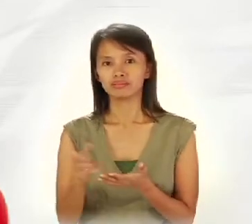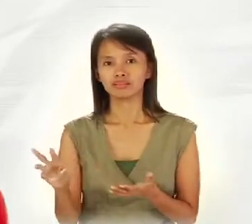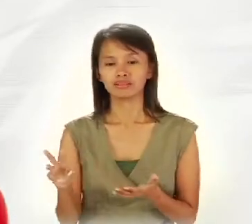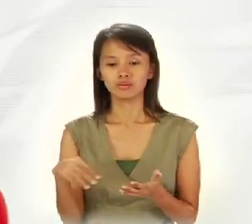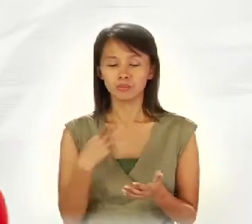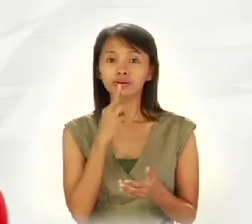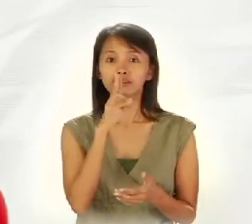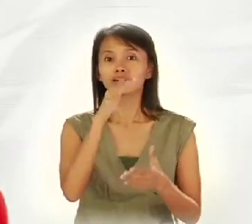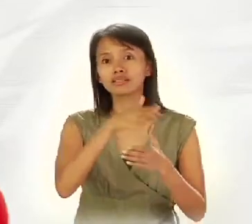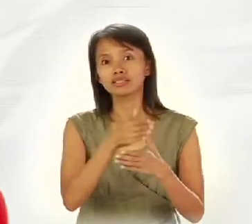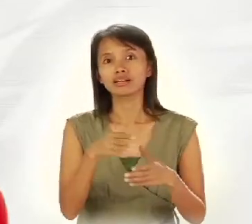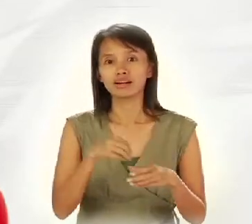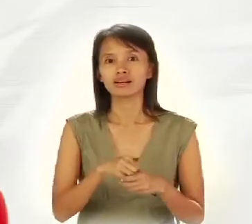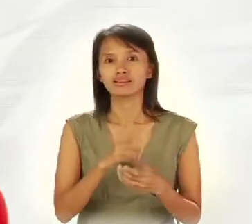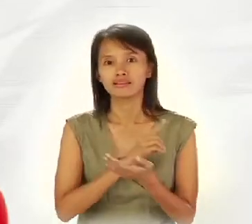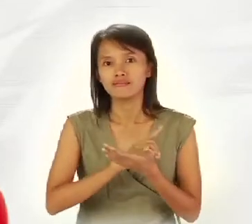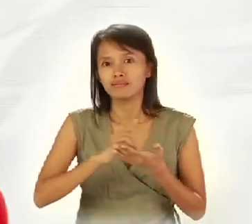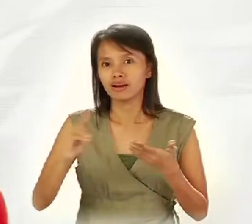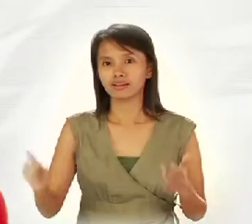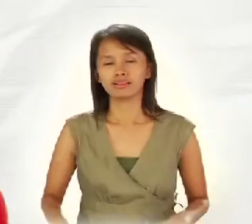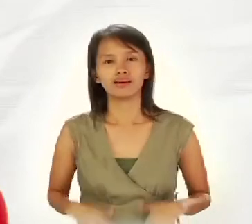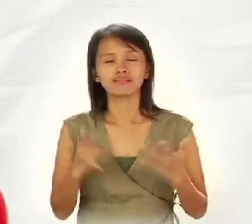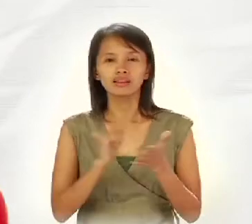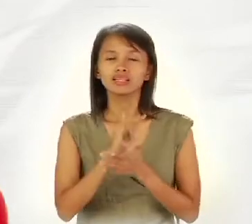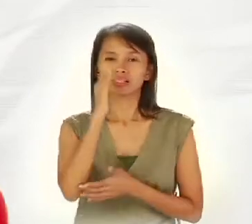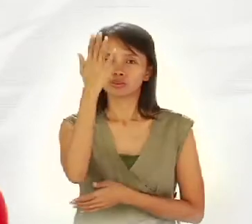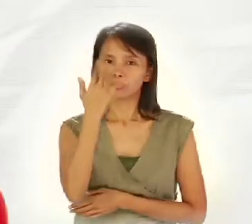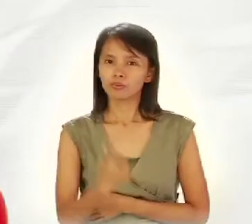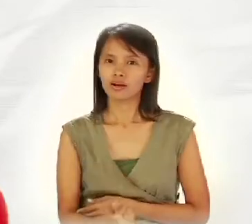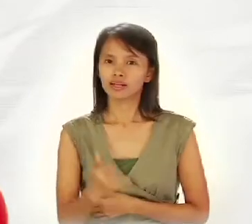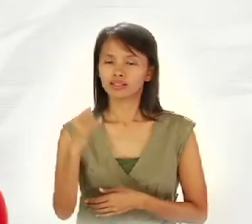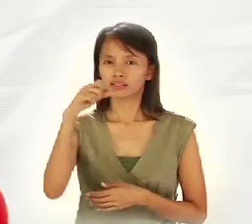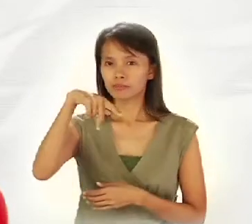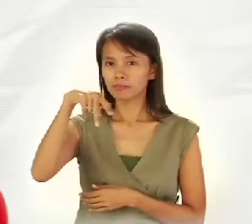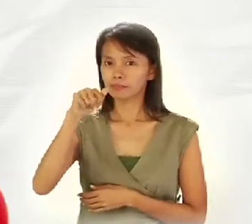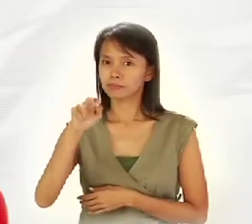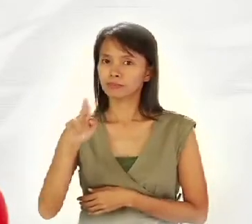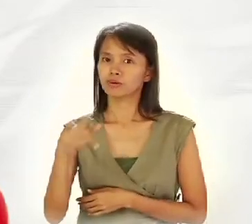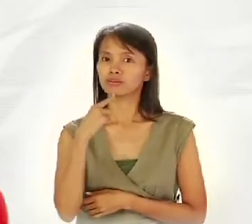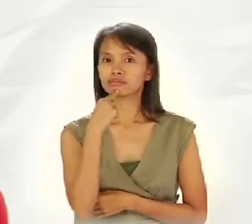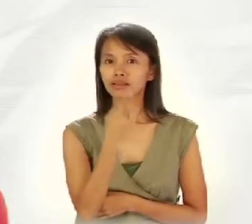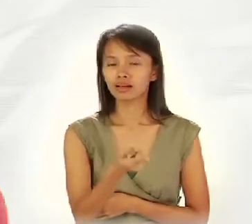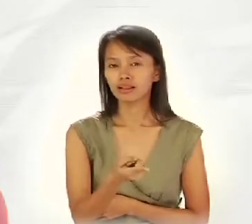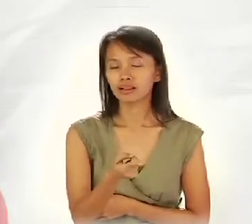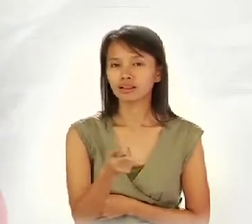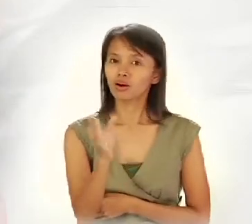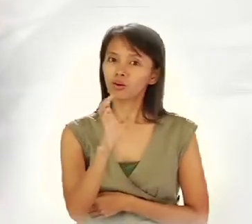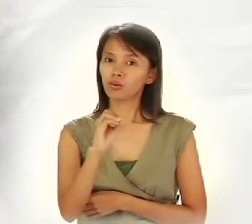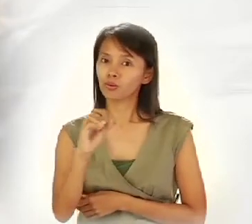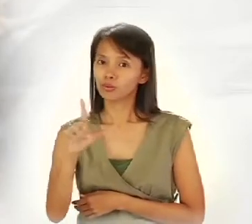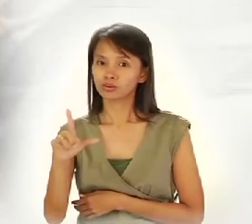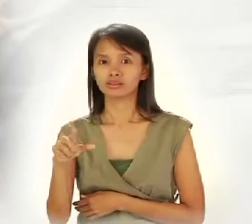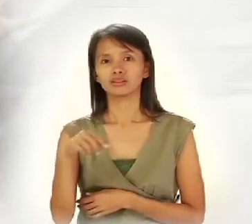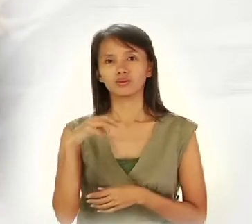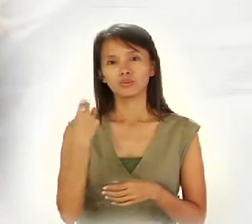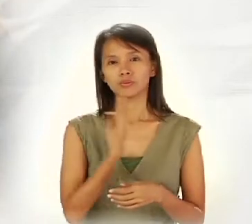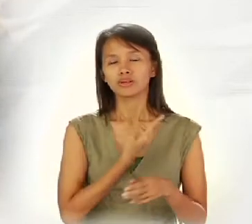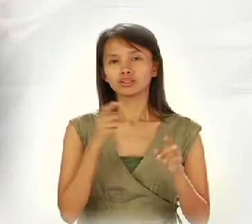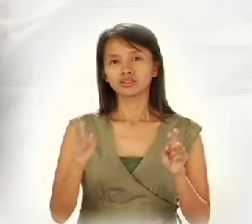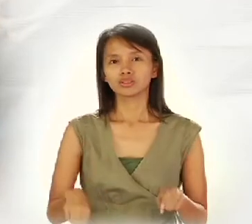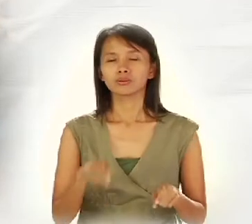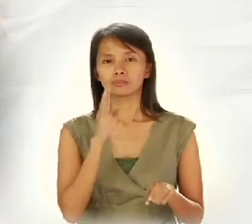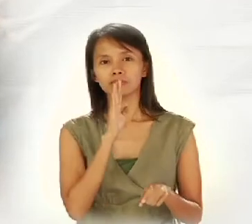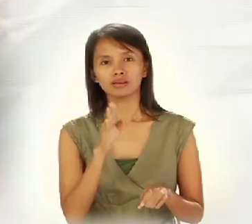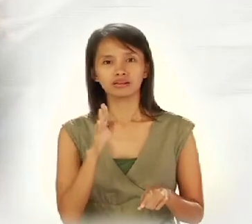We really share in divine life. That's why St. Paul tells the Colossians, we should be